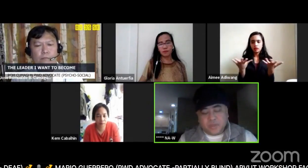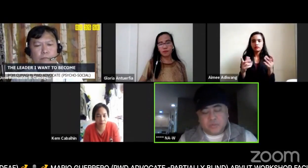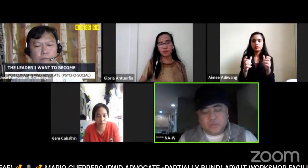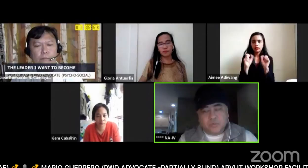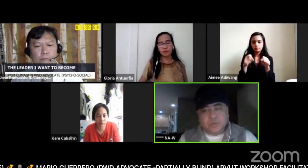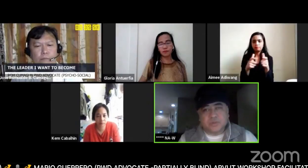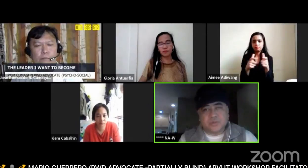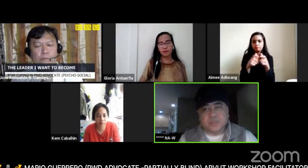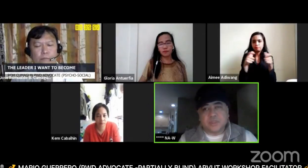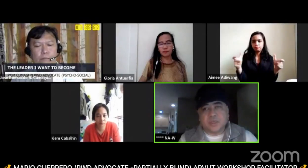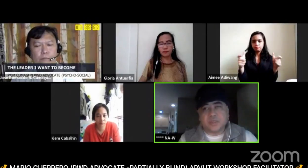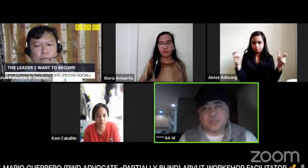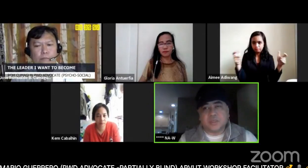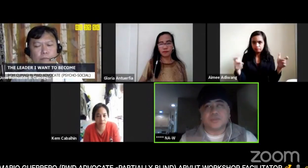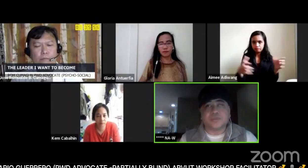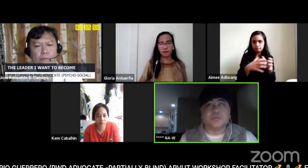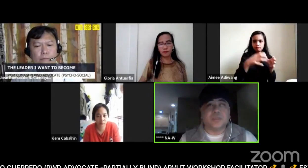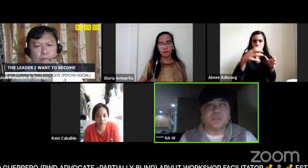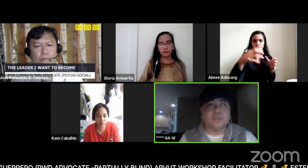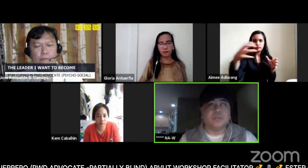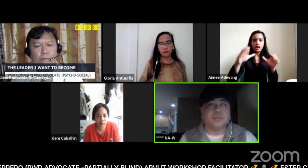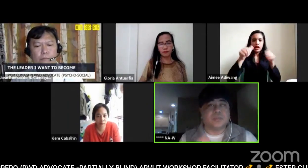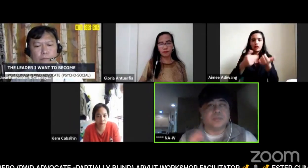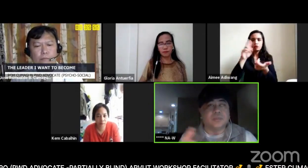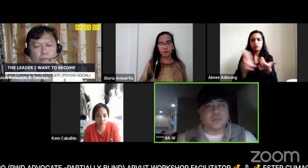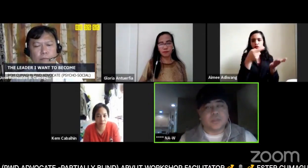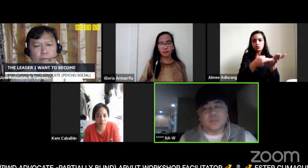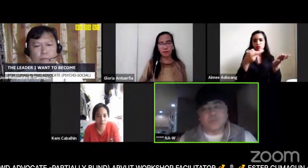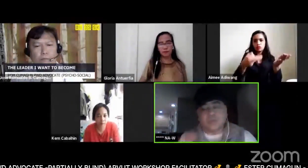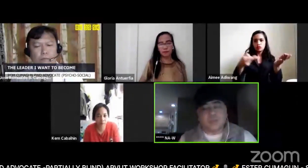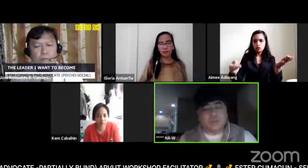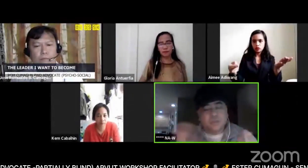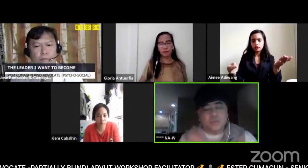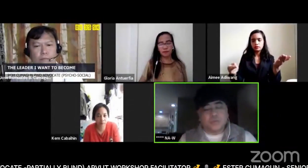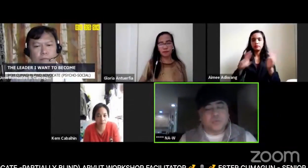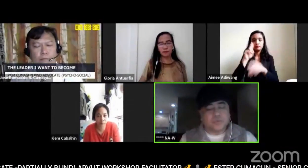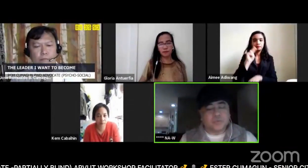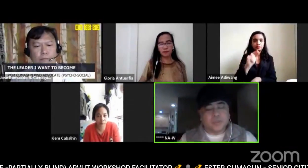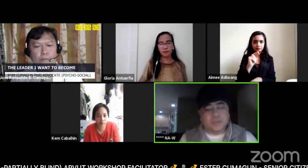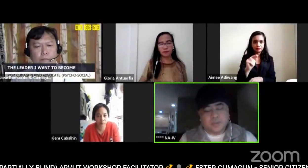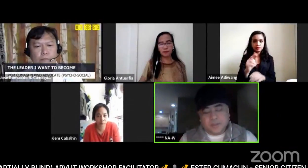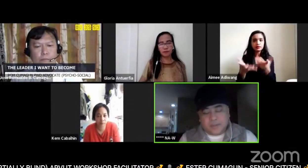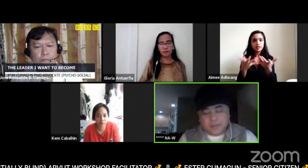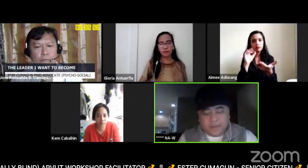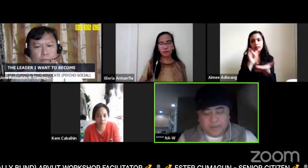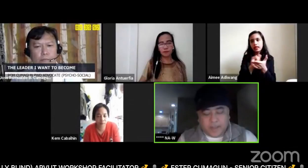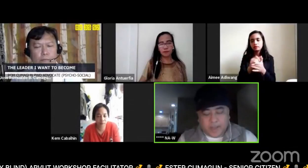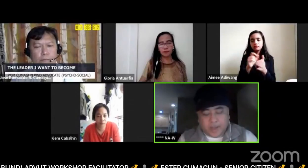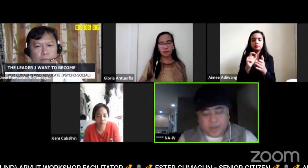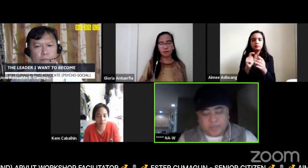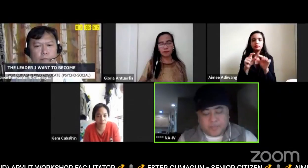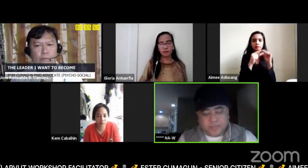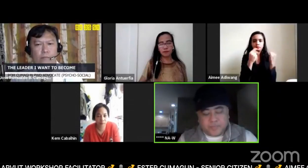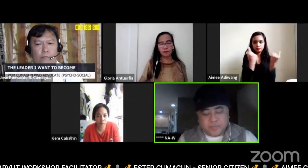expansion to generate the resource that you need, that you think the group should